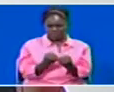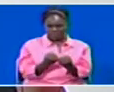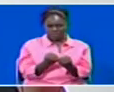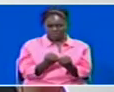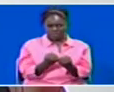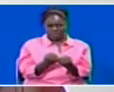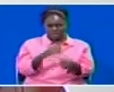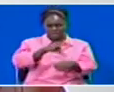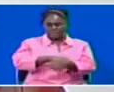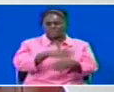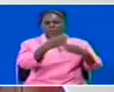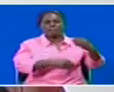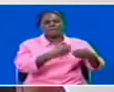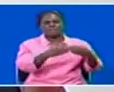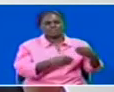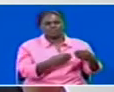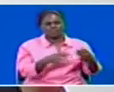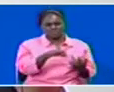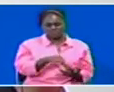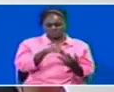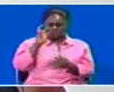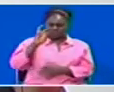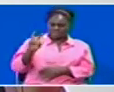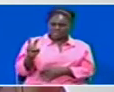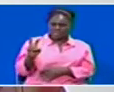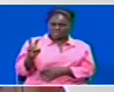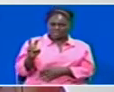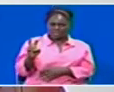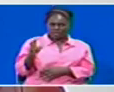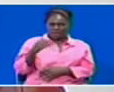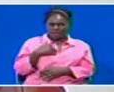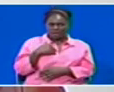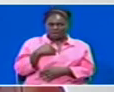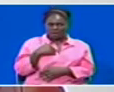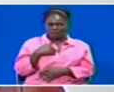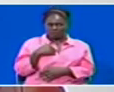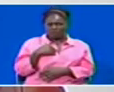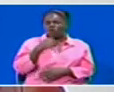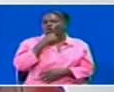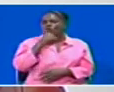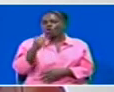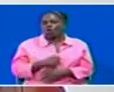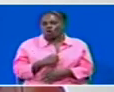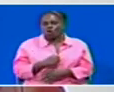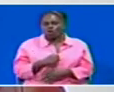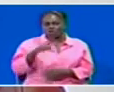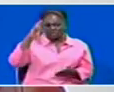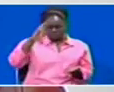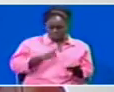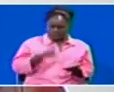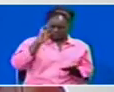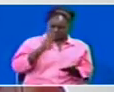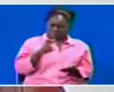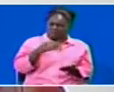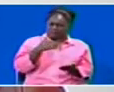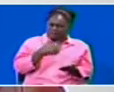the procurement of equipment, especially when we see that you know, there's been a strong fight for manual identification of voters. You see, if